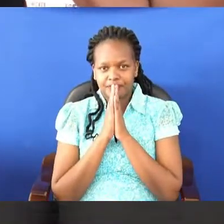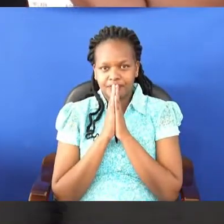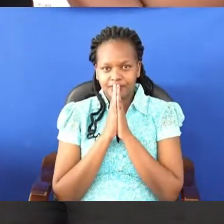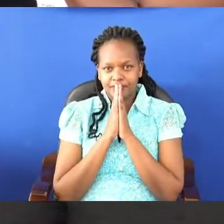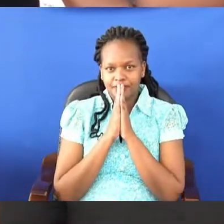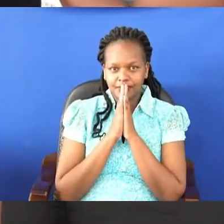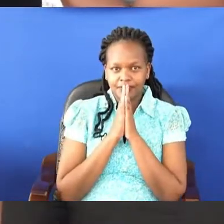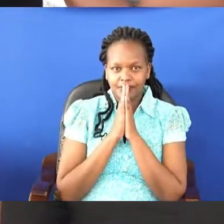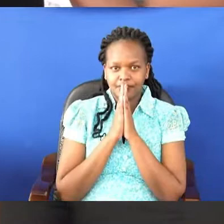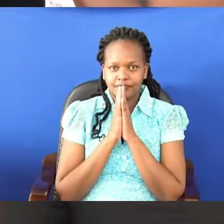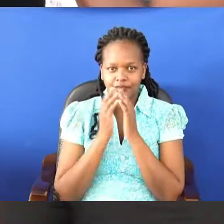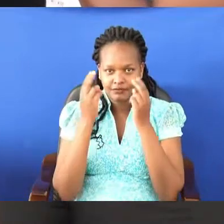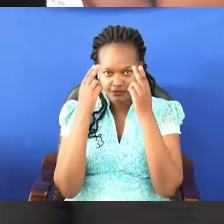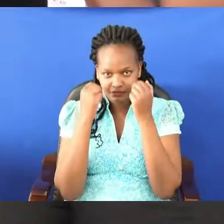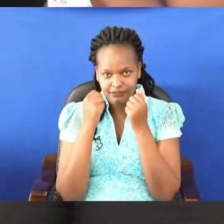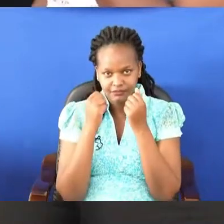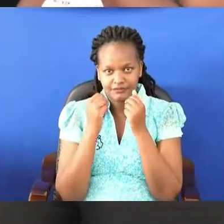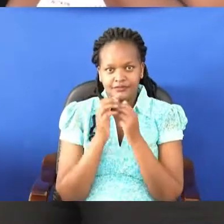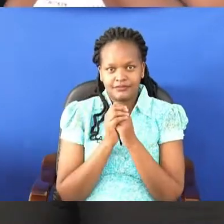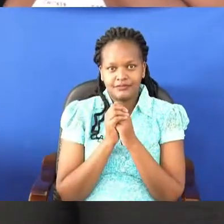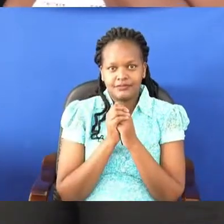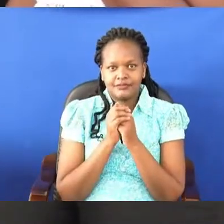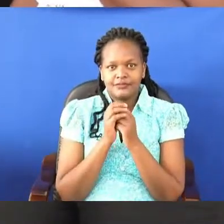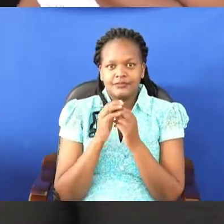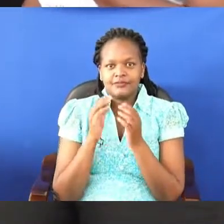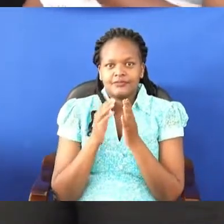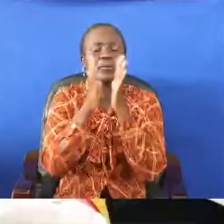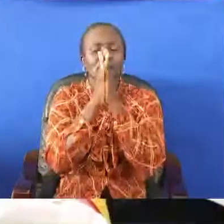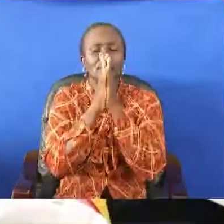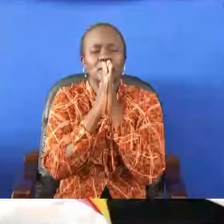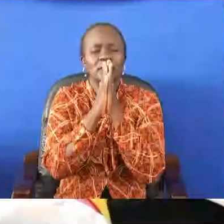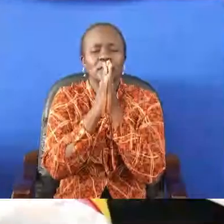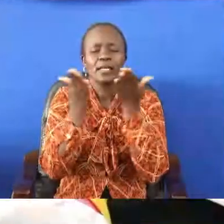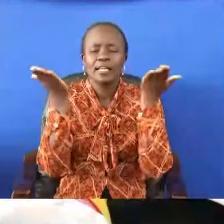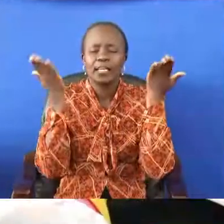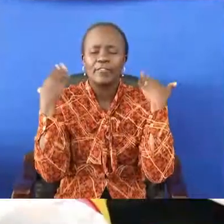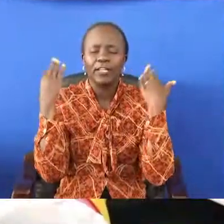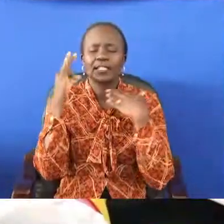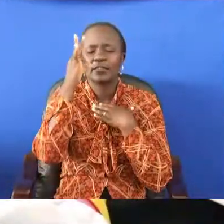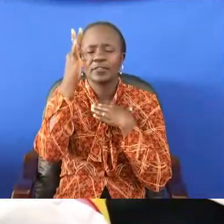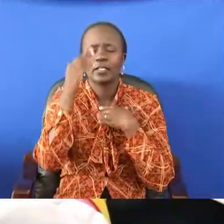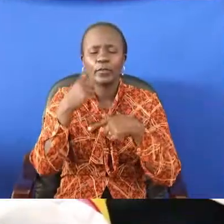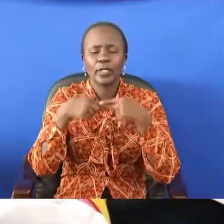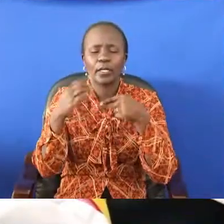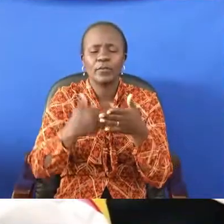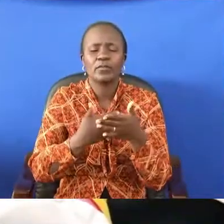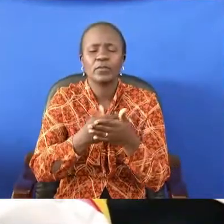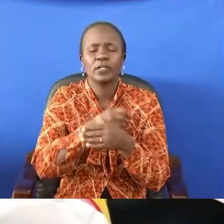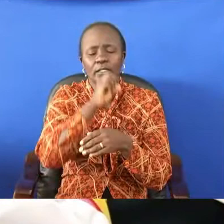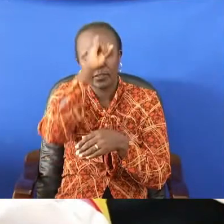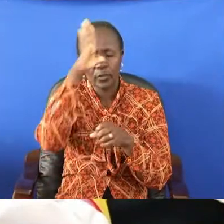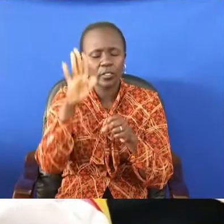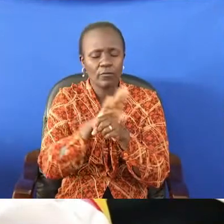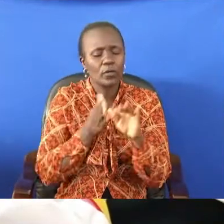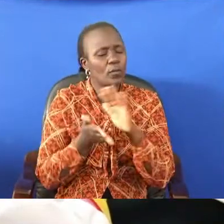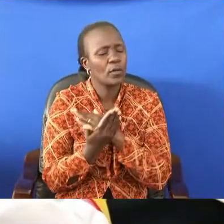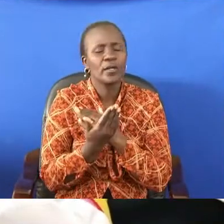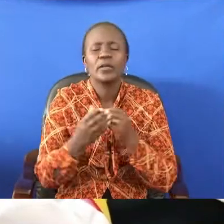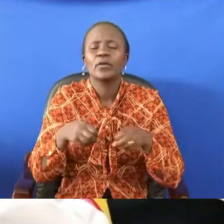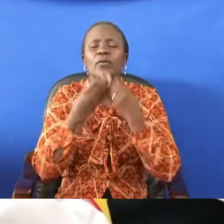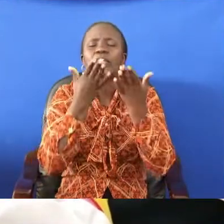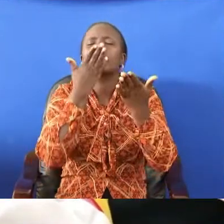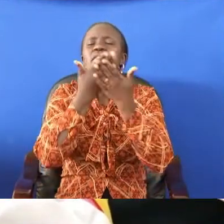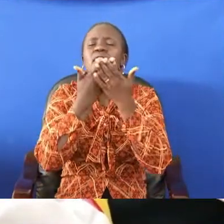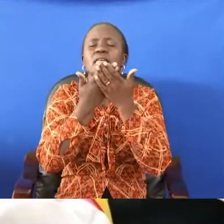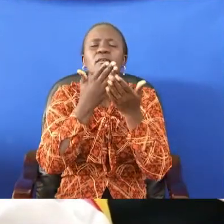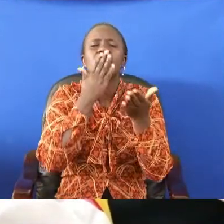Yeah, close your eyes, children. Let's pray. Our dear everlasting Father, we come before you this wonderful morning. We give